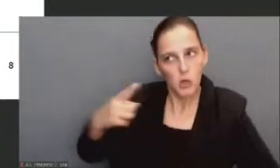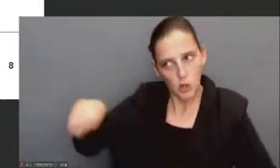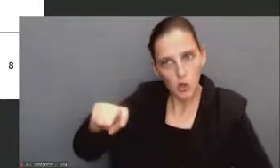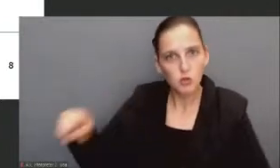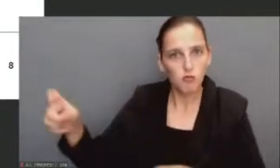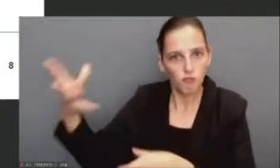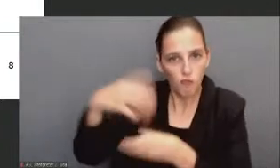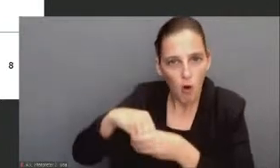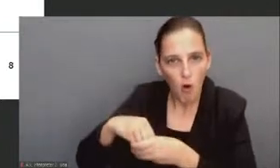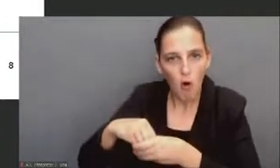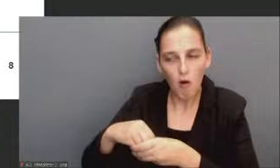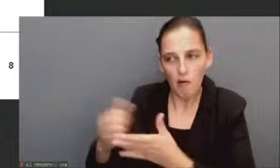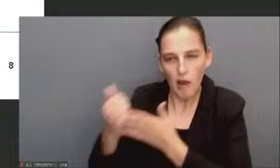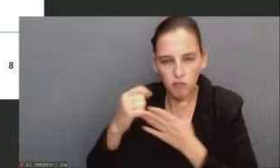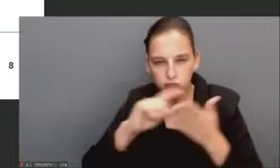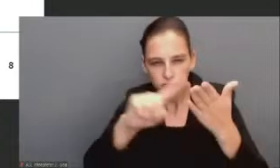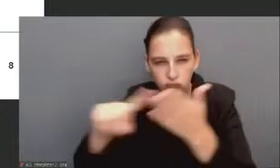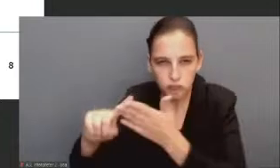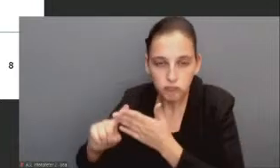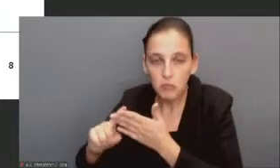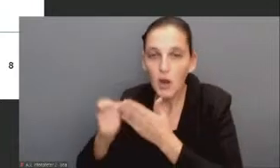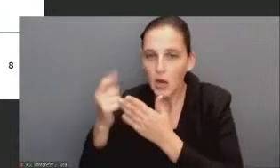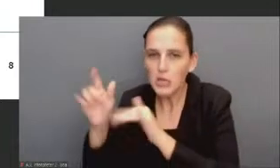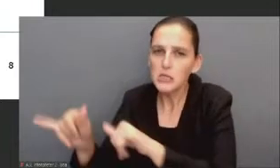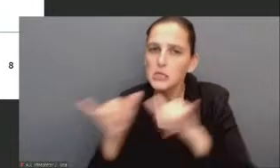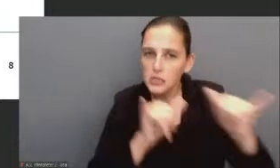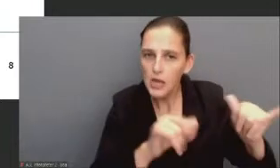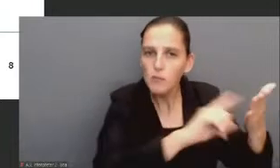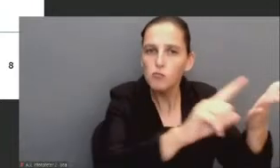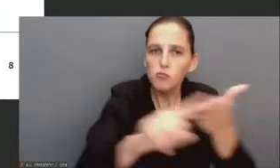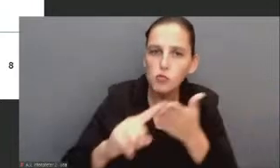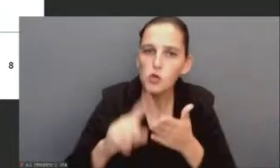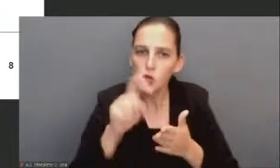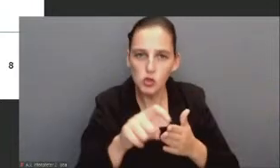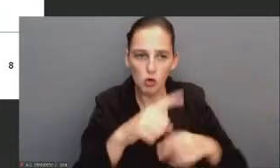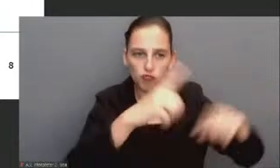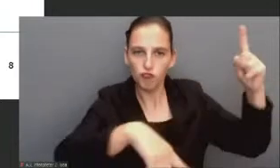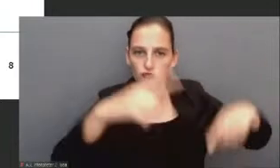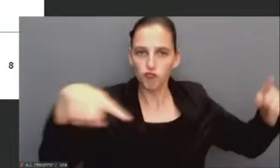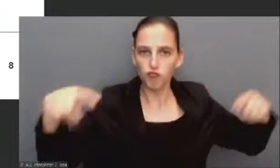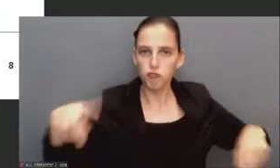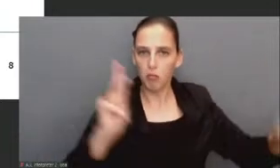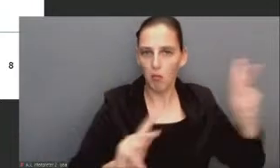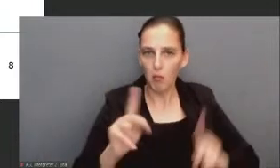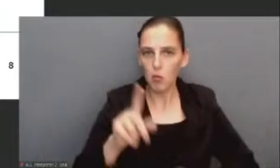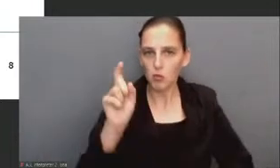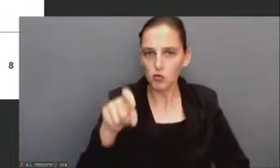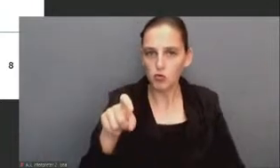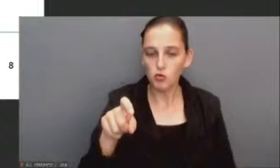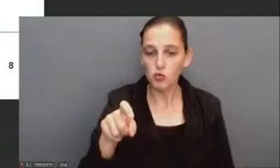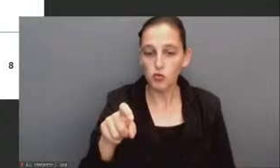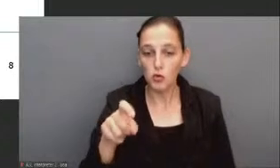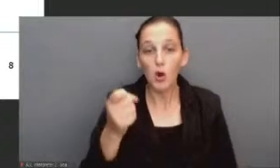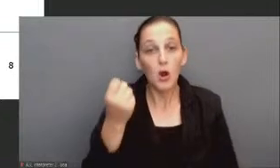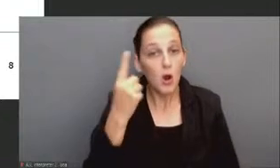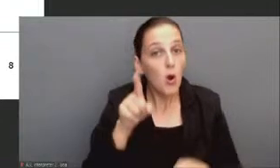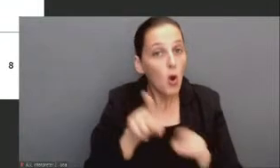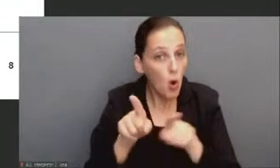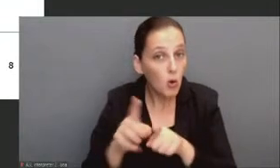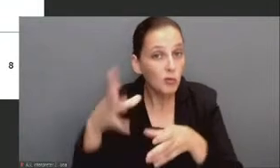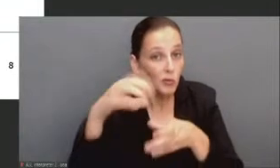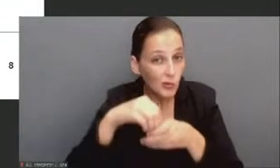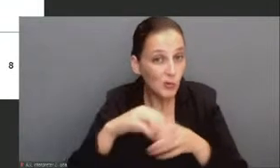of research study participants. And importantly, these participants should also include the pediatric